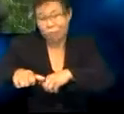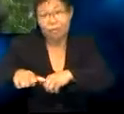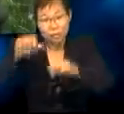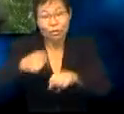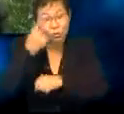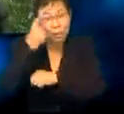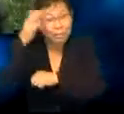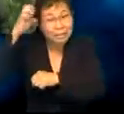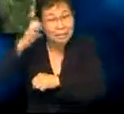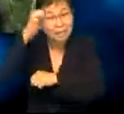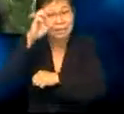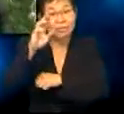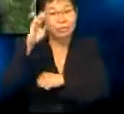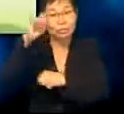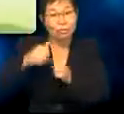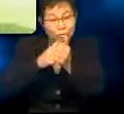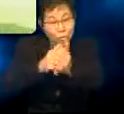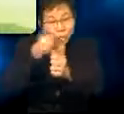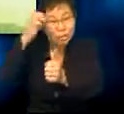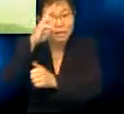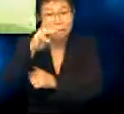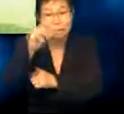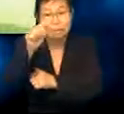Do you follow, Encik Mansur?